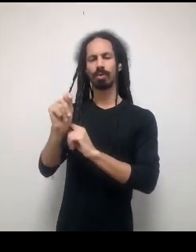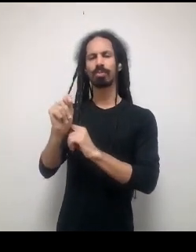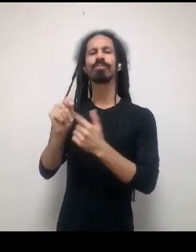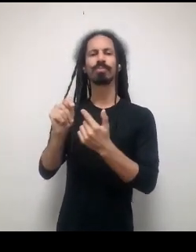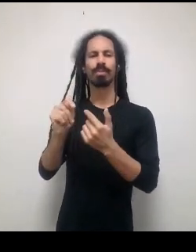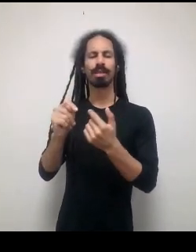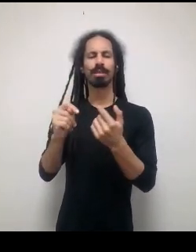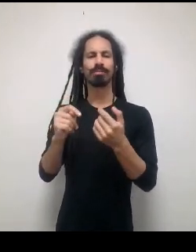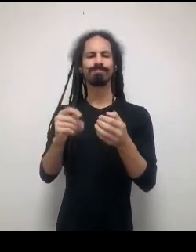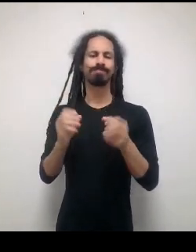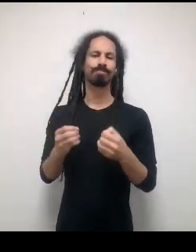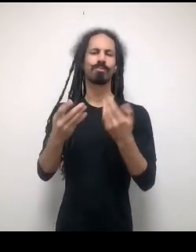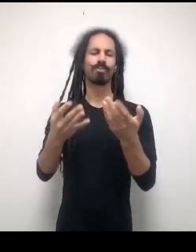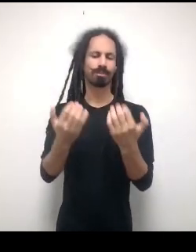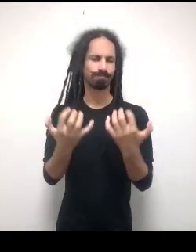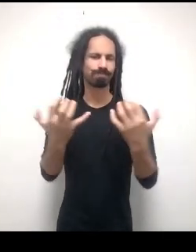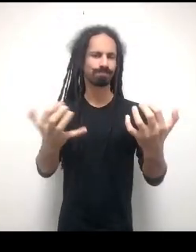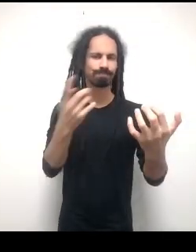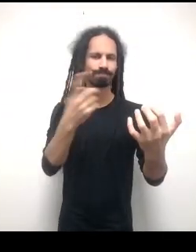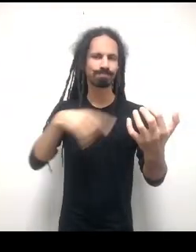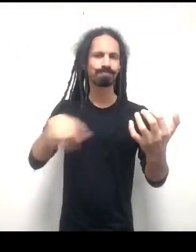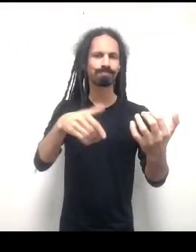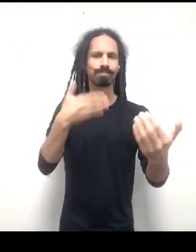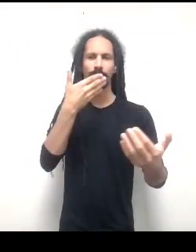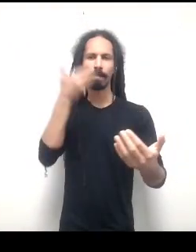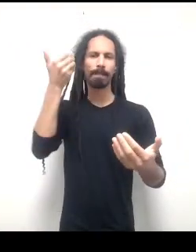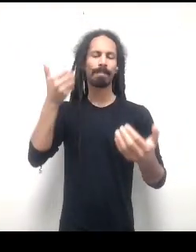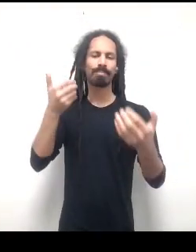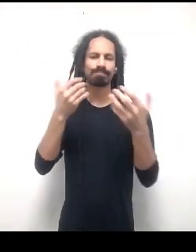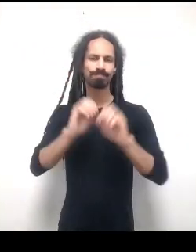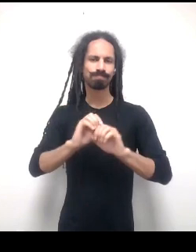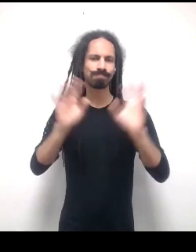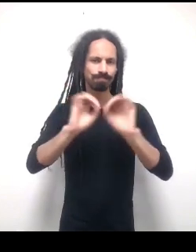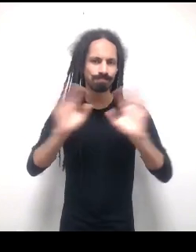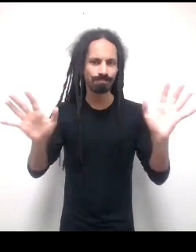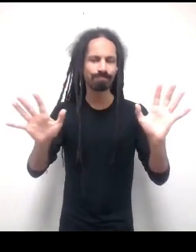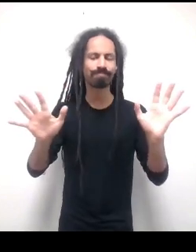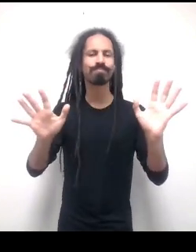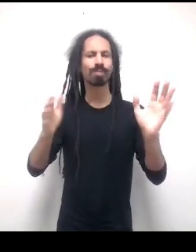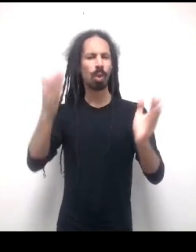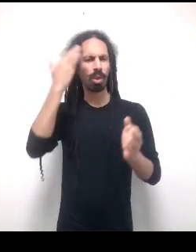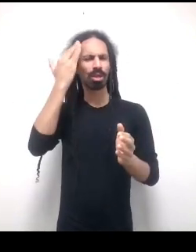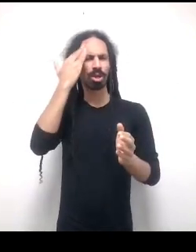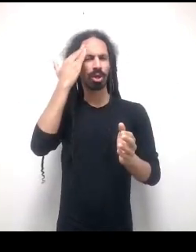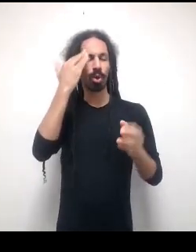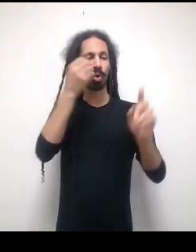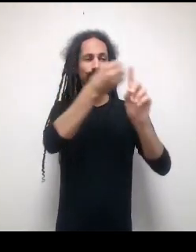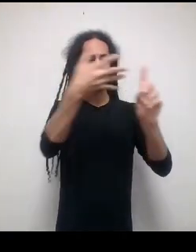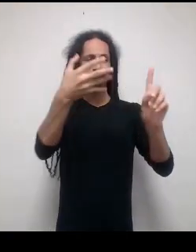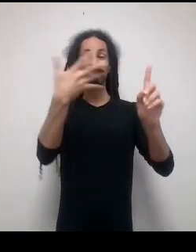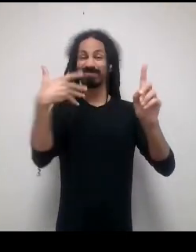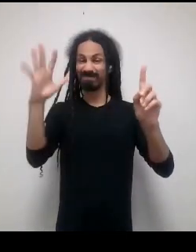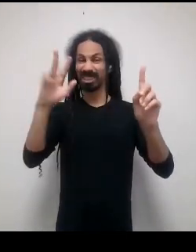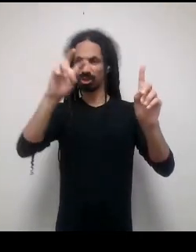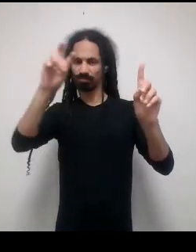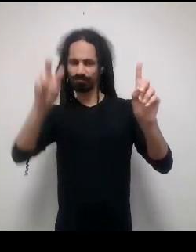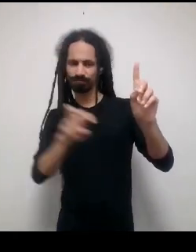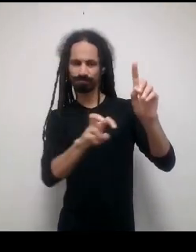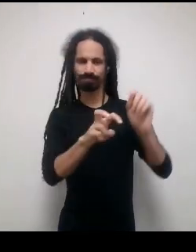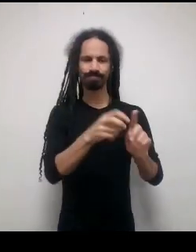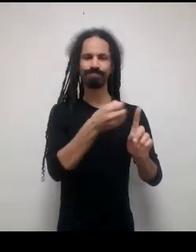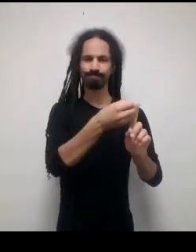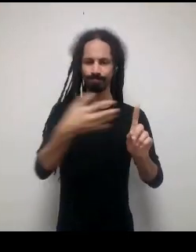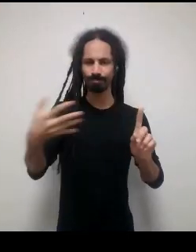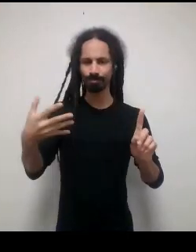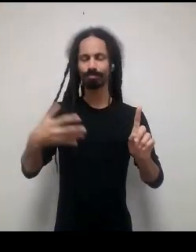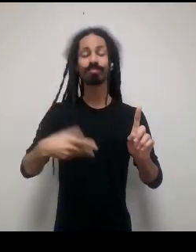better understand when you're moving from one main point to another. It will also help you sound more confident